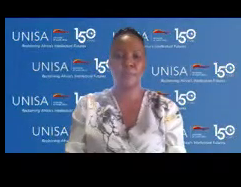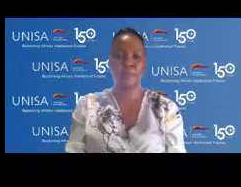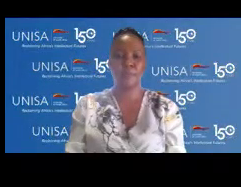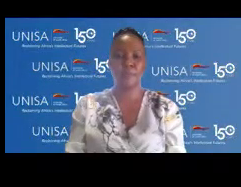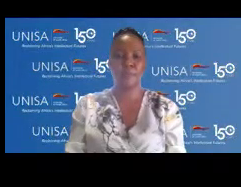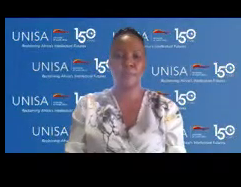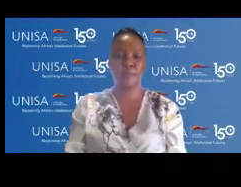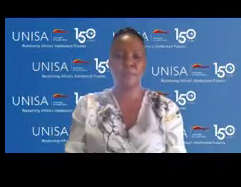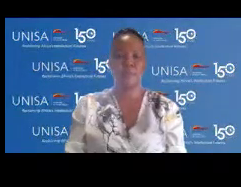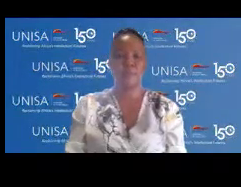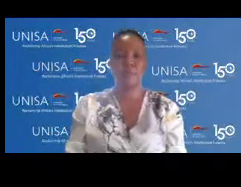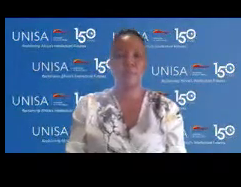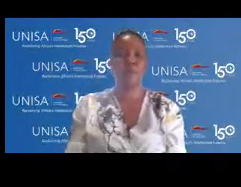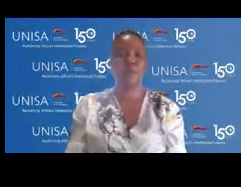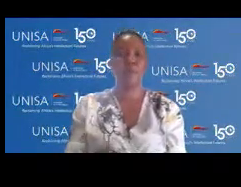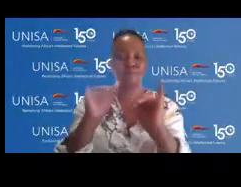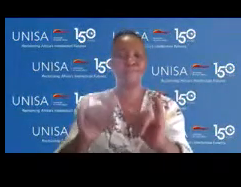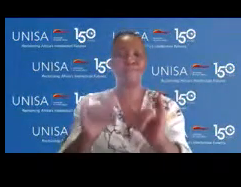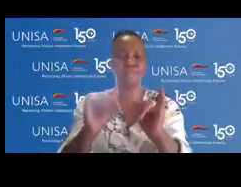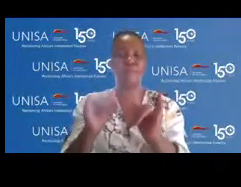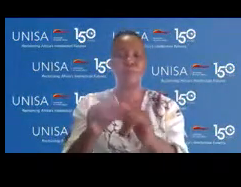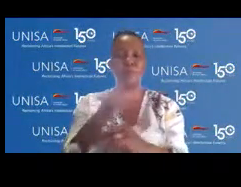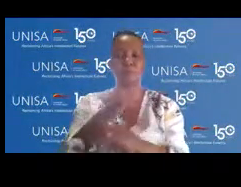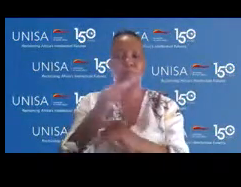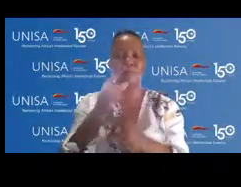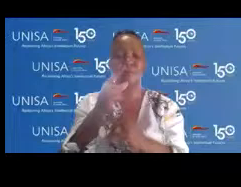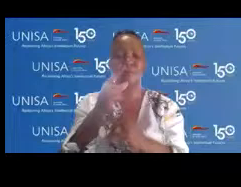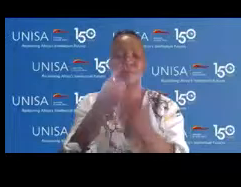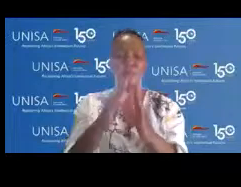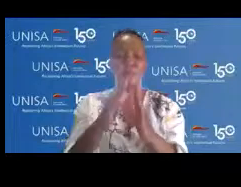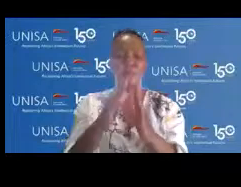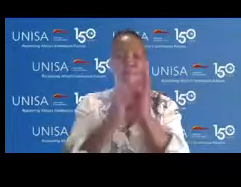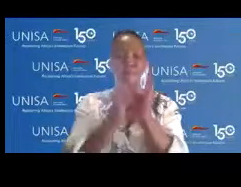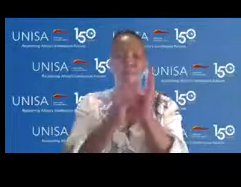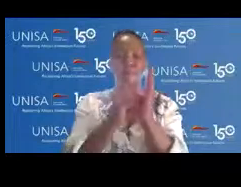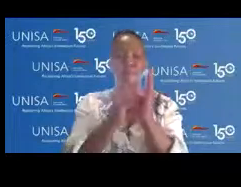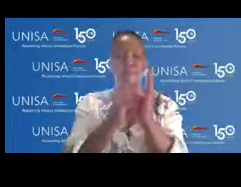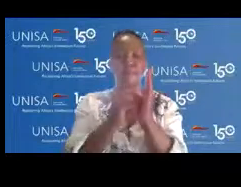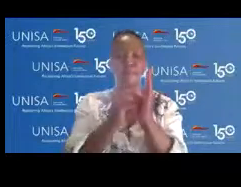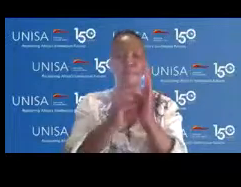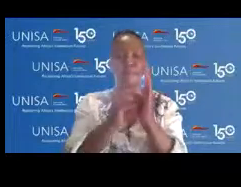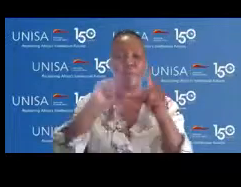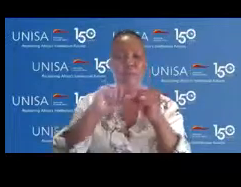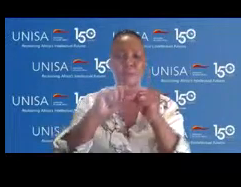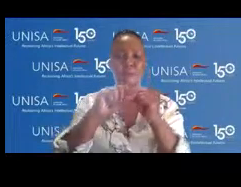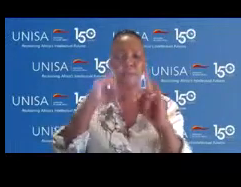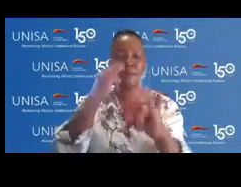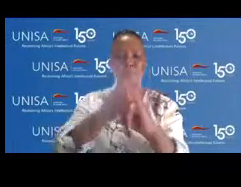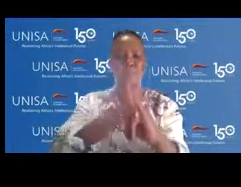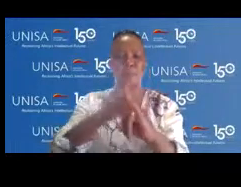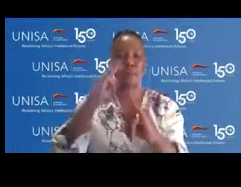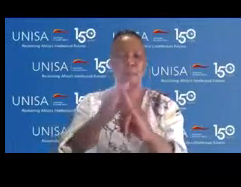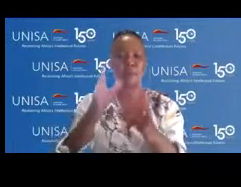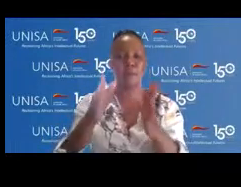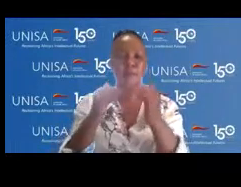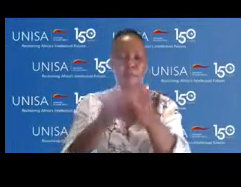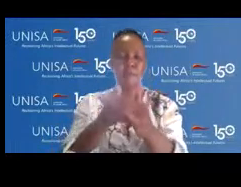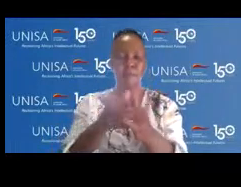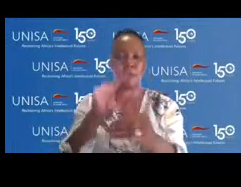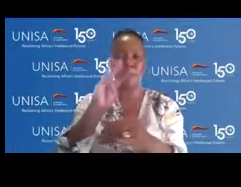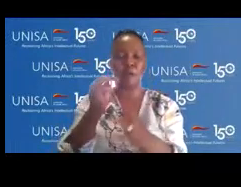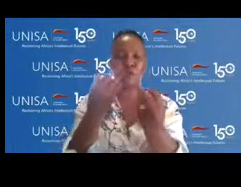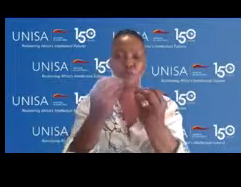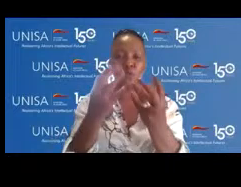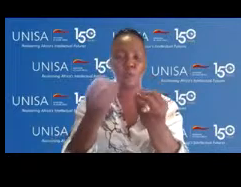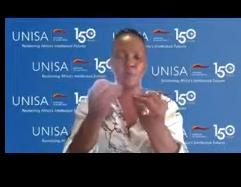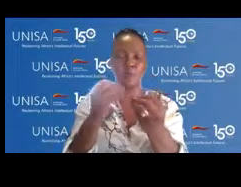just want to highlight students. So I did pasting the link in the chat to the Microsoft 365 app that will be covered